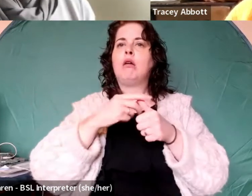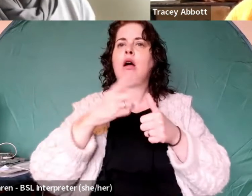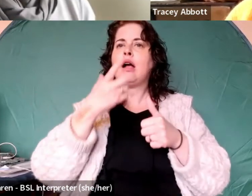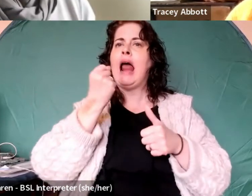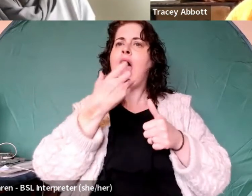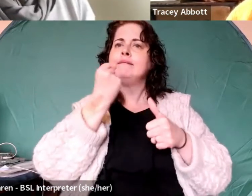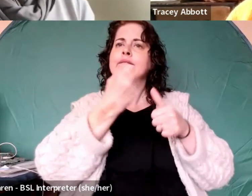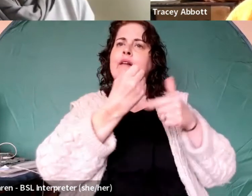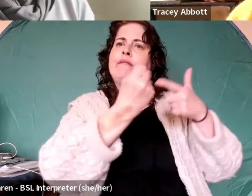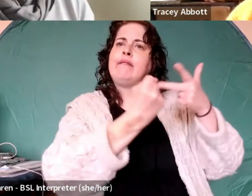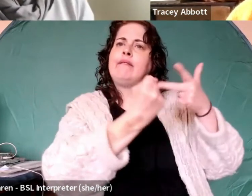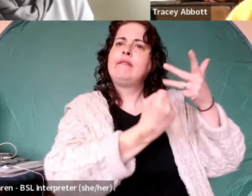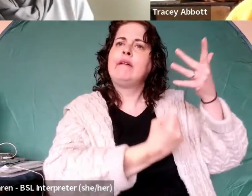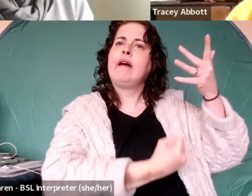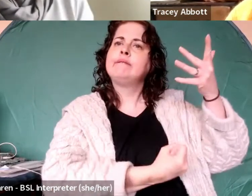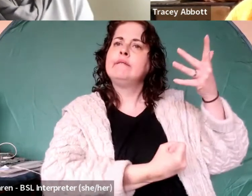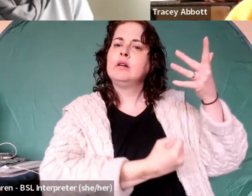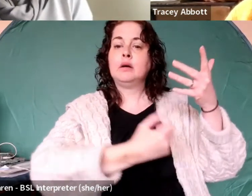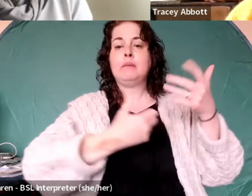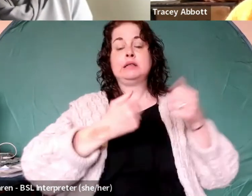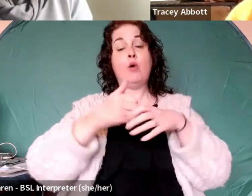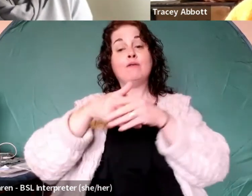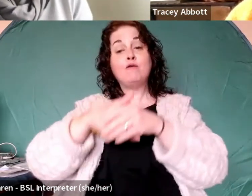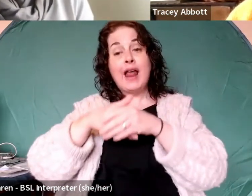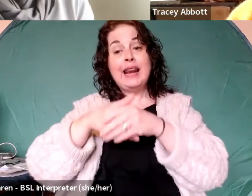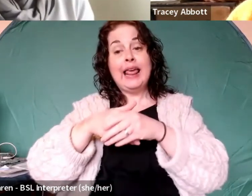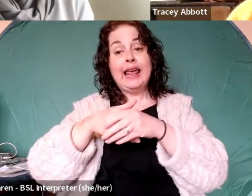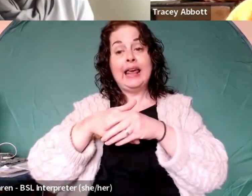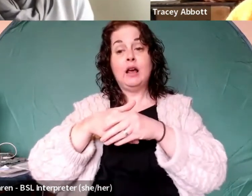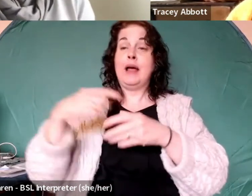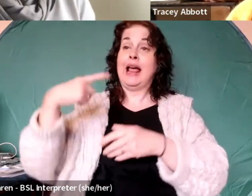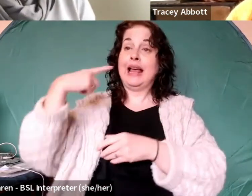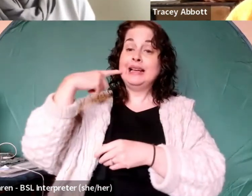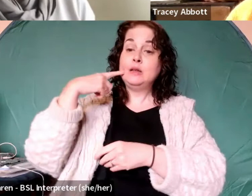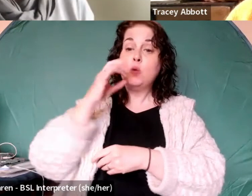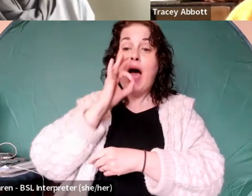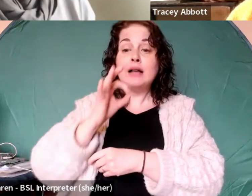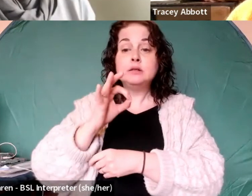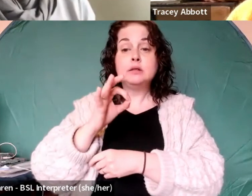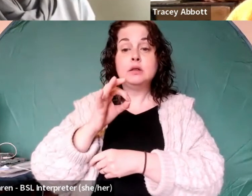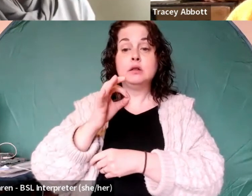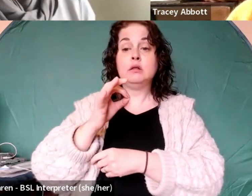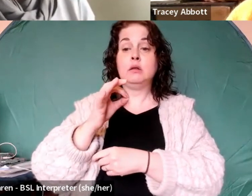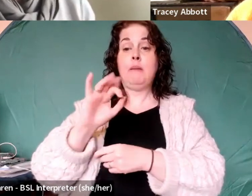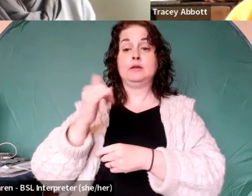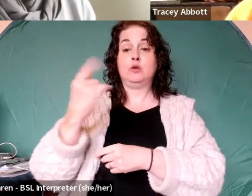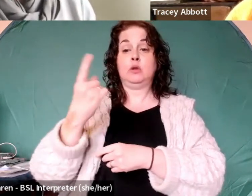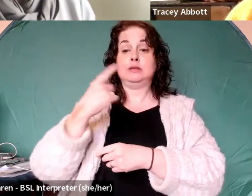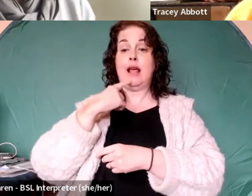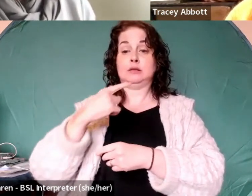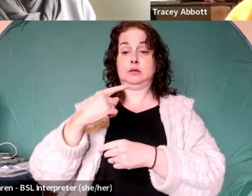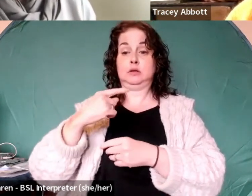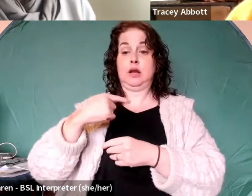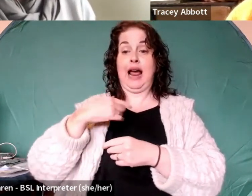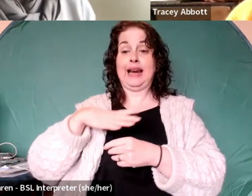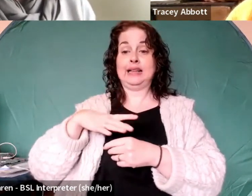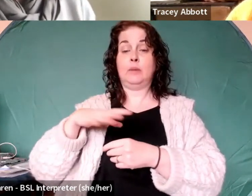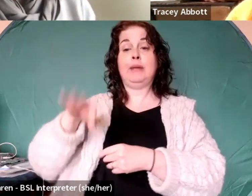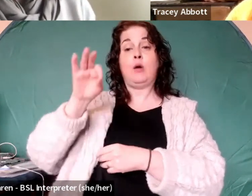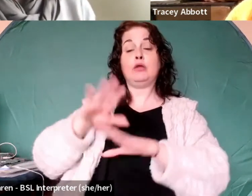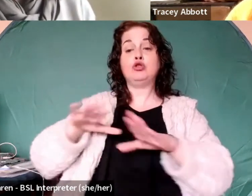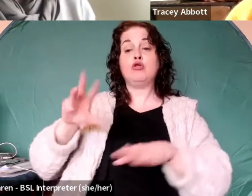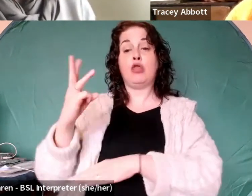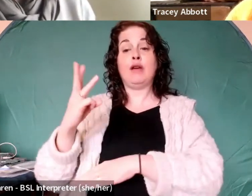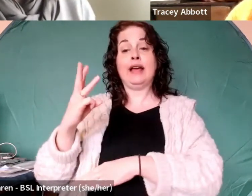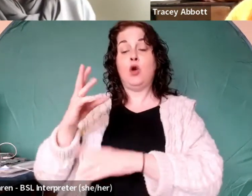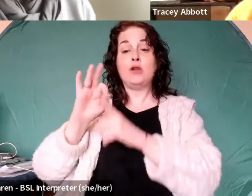Then that makes it much more friendly, much more approachable, much easier to ask, because it could be someone who says, well, actually, I need to pick the kids up at 3, so don't